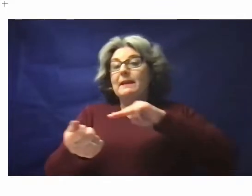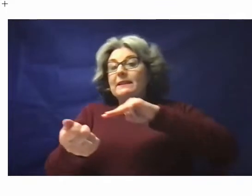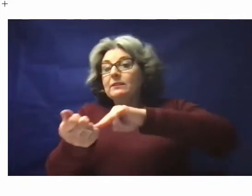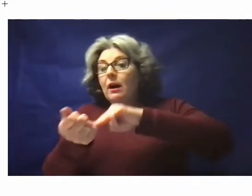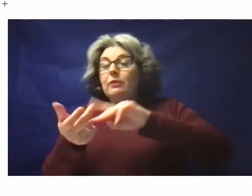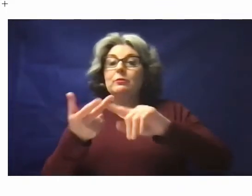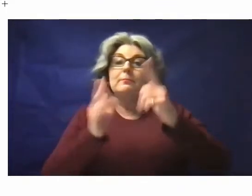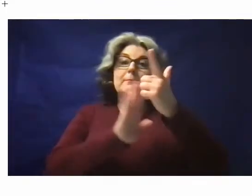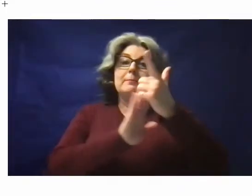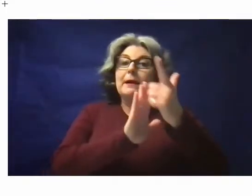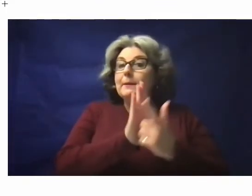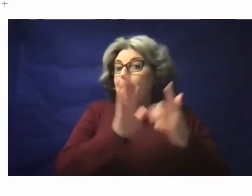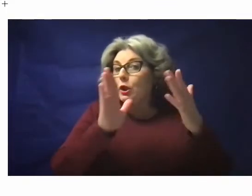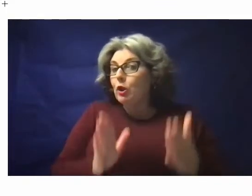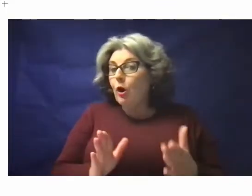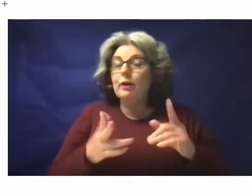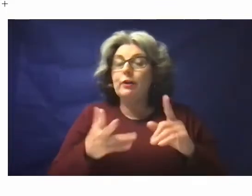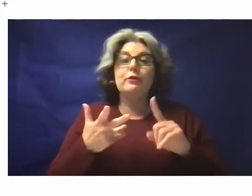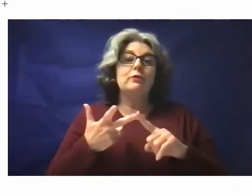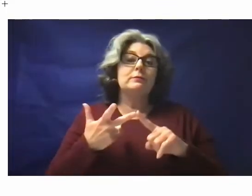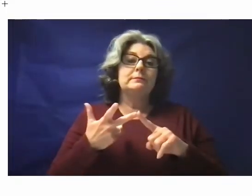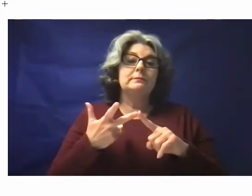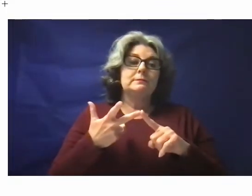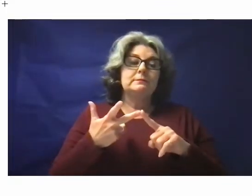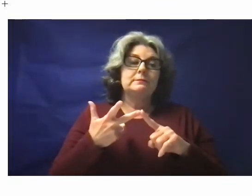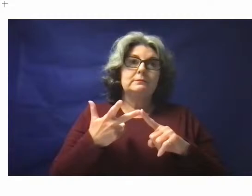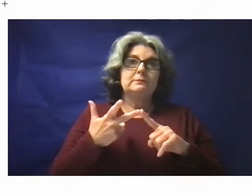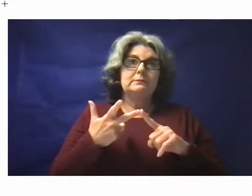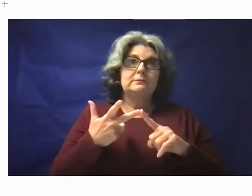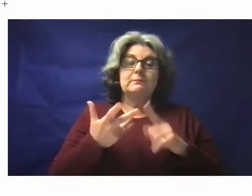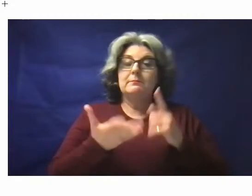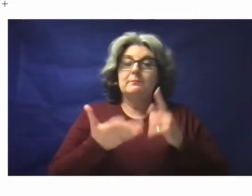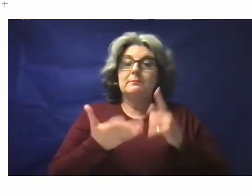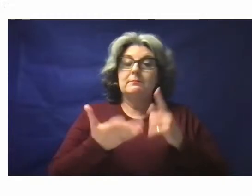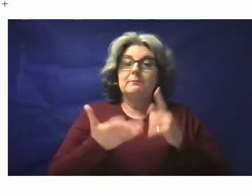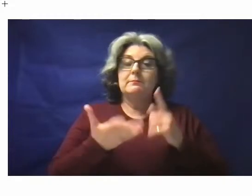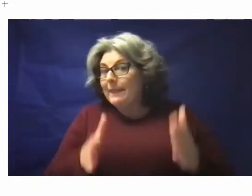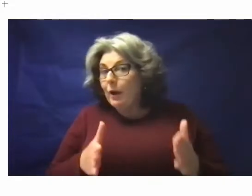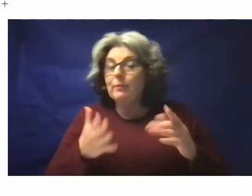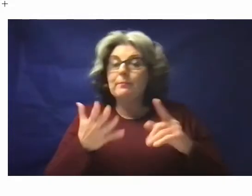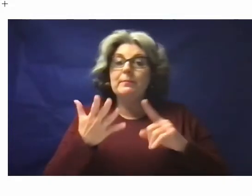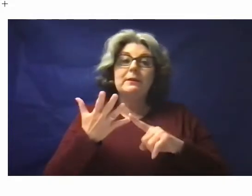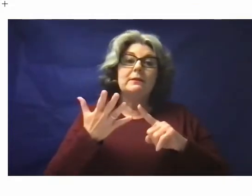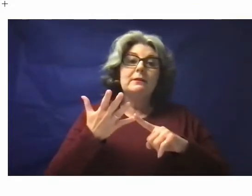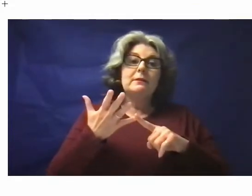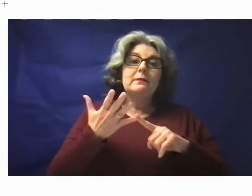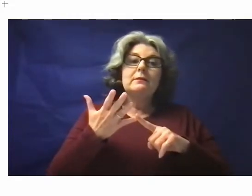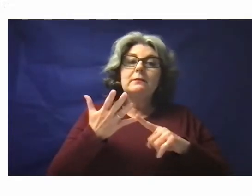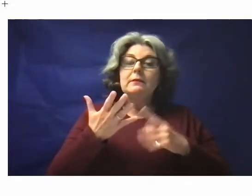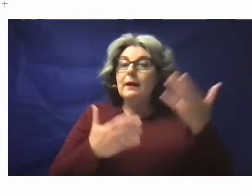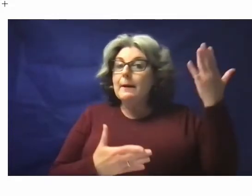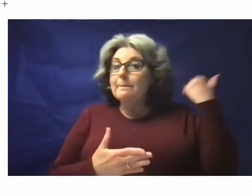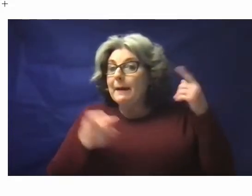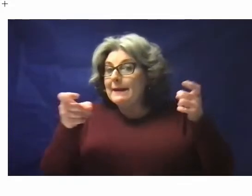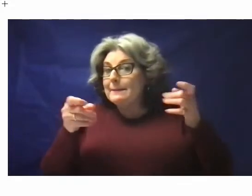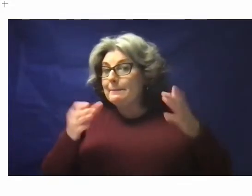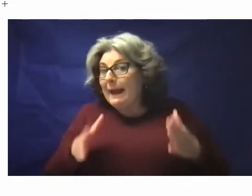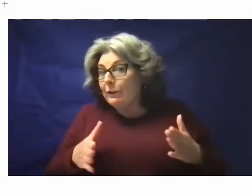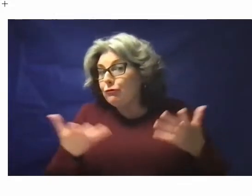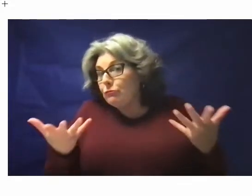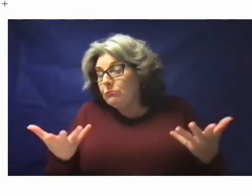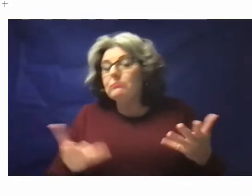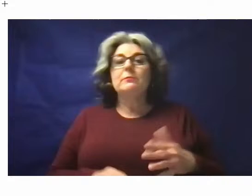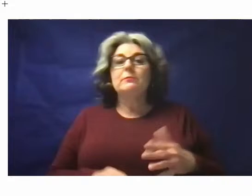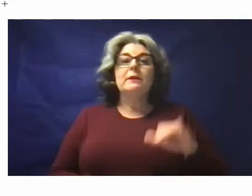could be like a therapist, could be a past manager as well, right? If you've worked